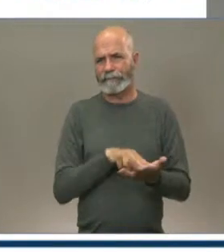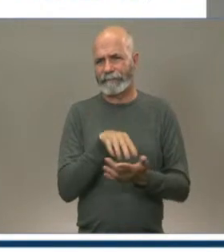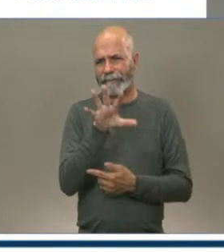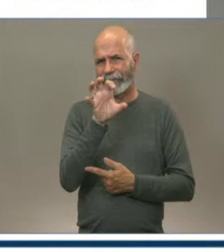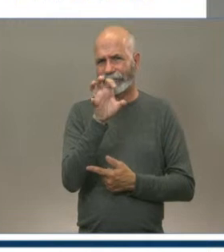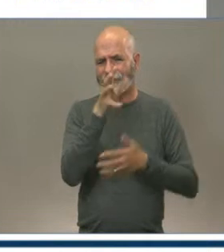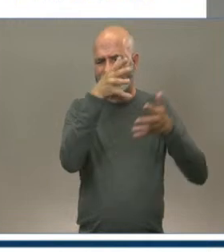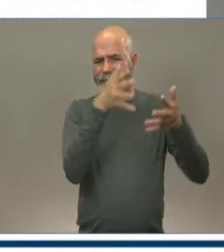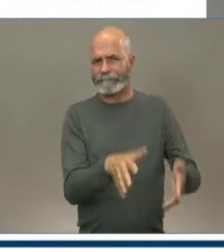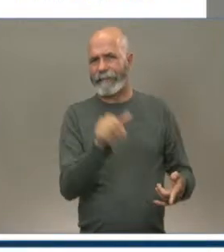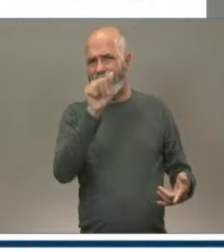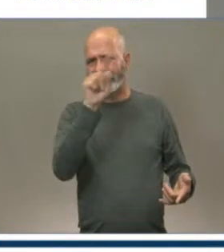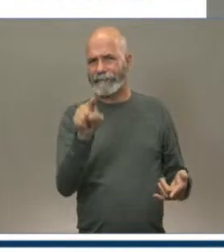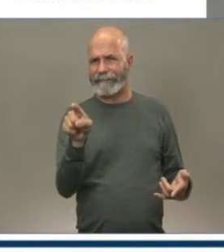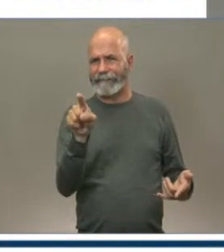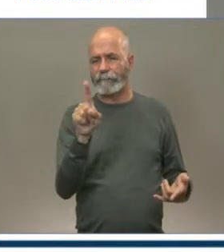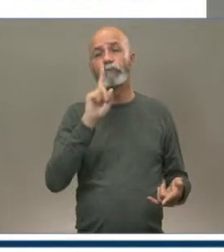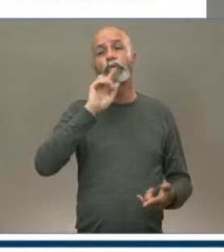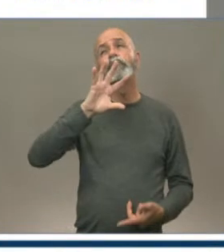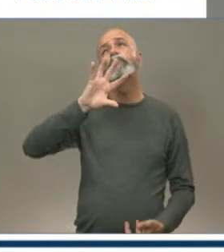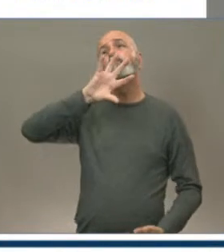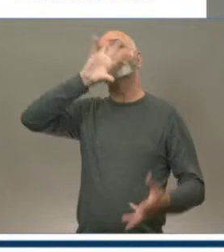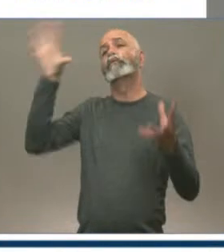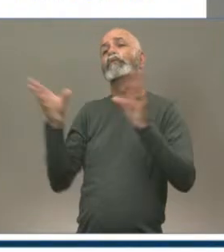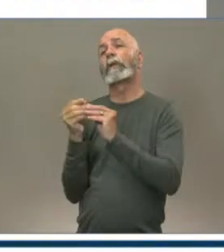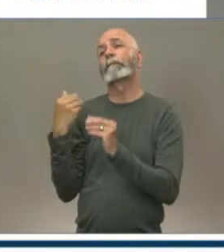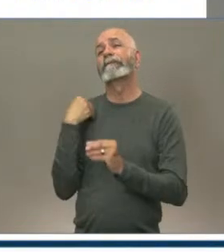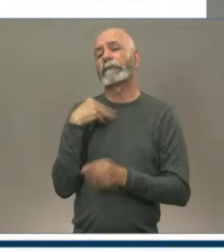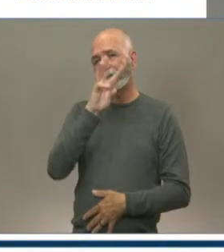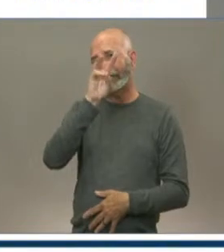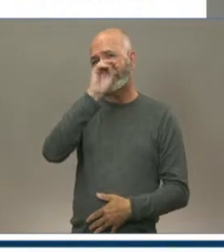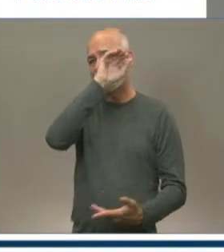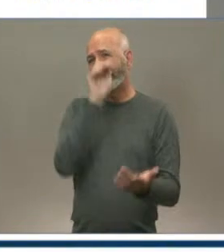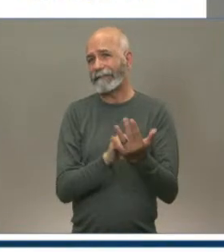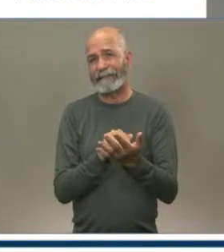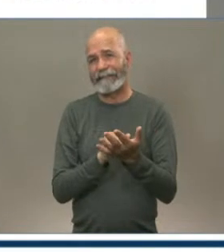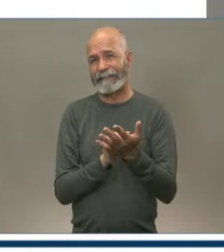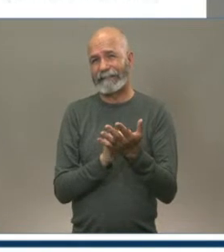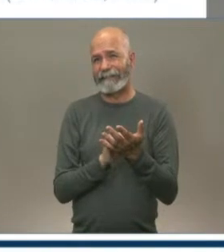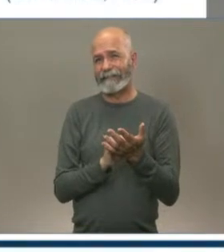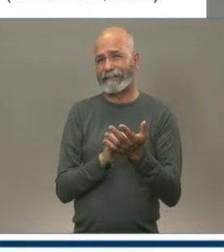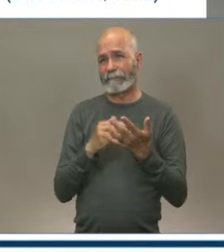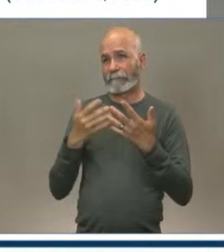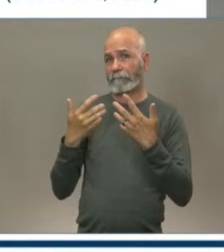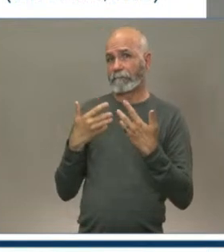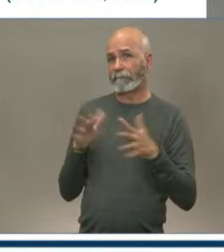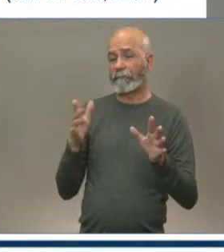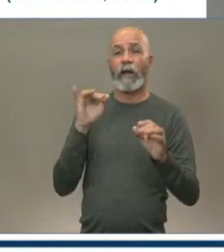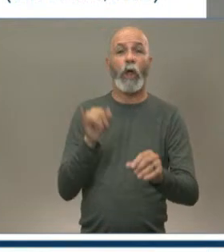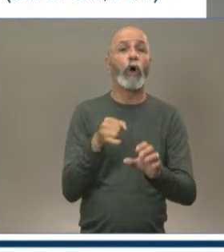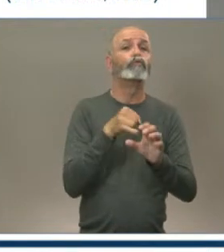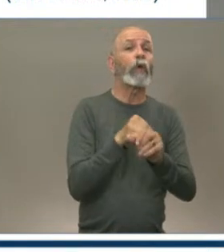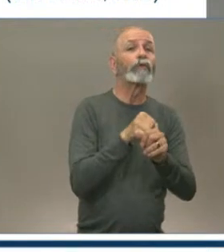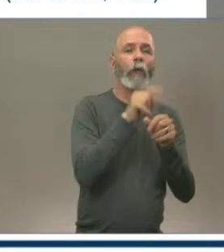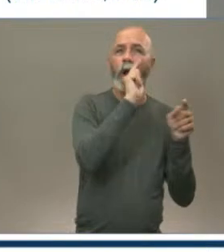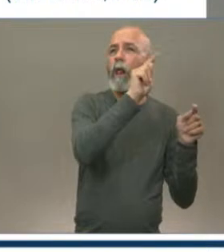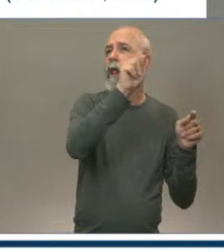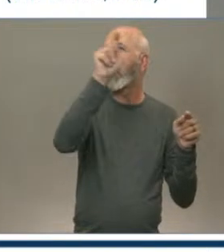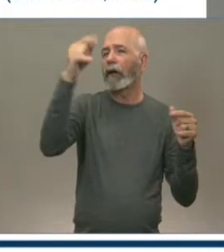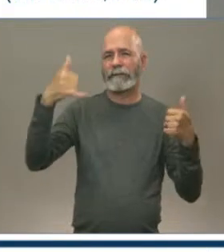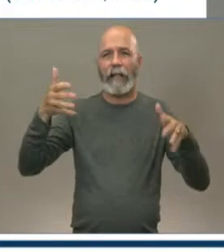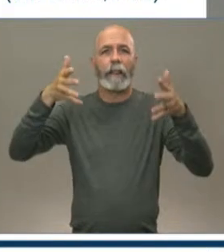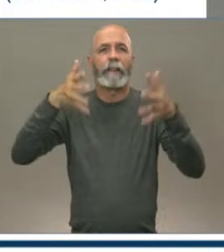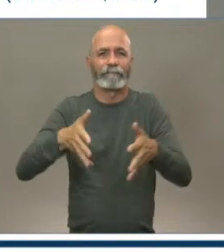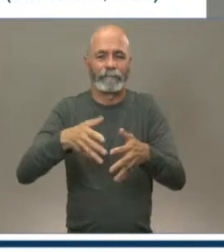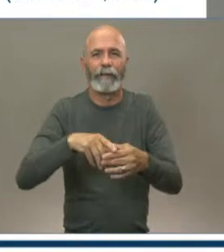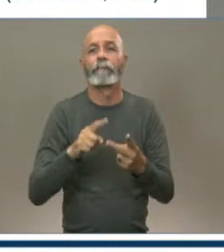our total of 60,000 that we had. Though they're in pharmacies and doctors' offices, we'll keep them in the fridges